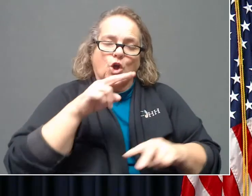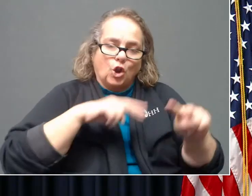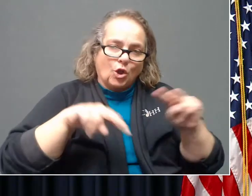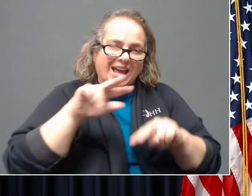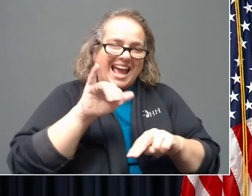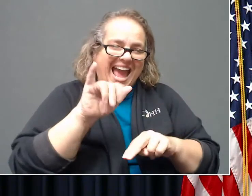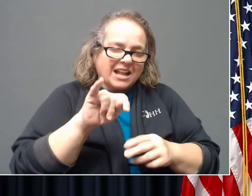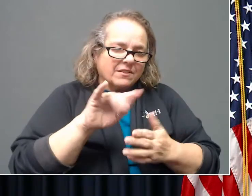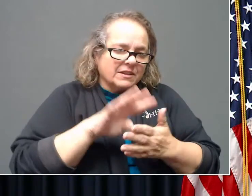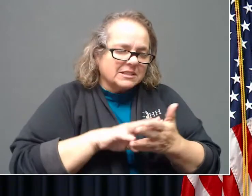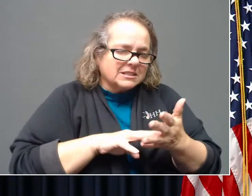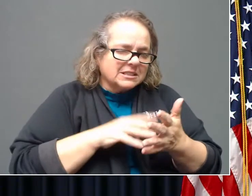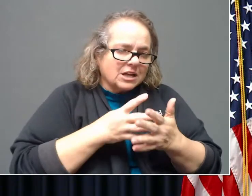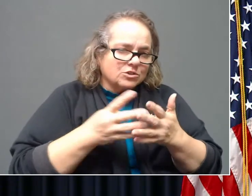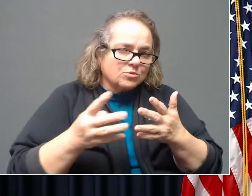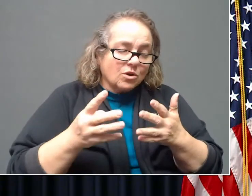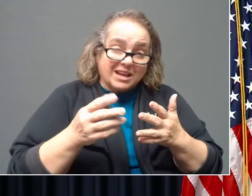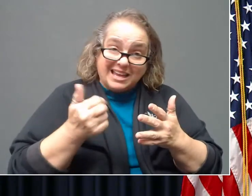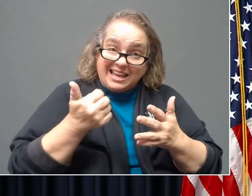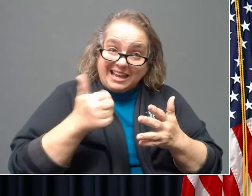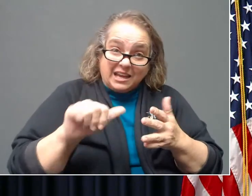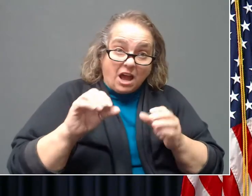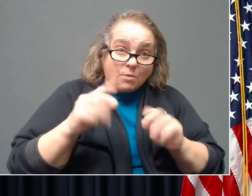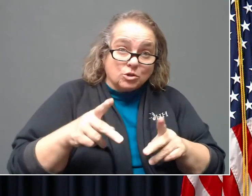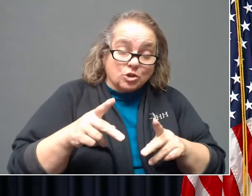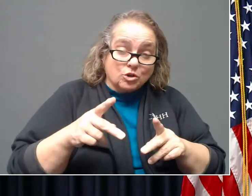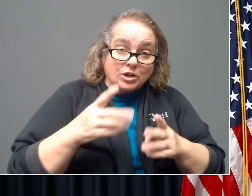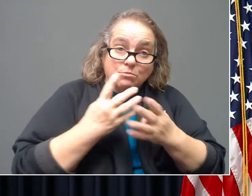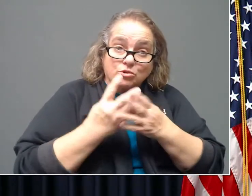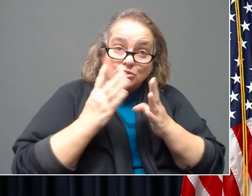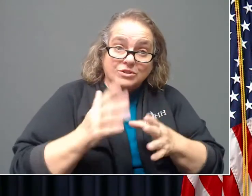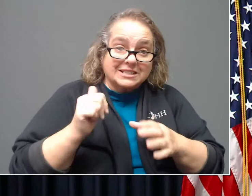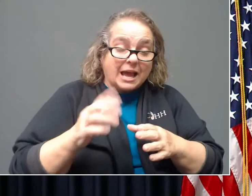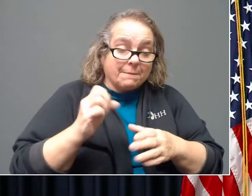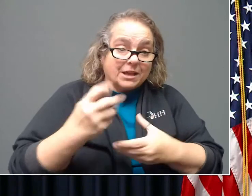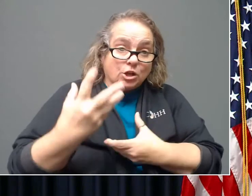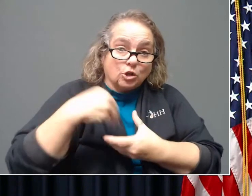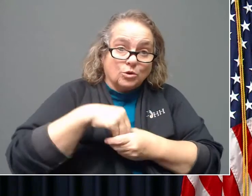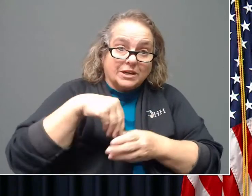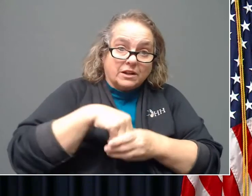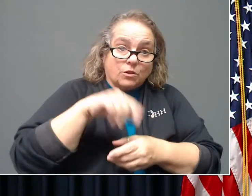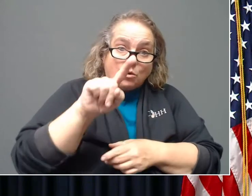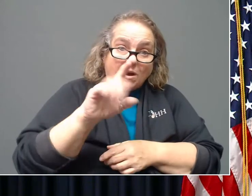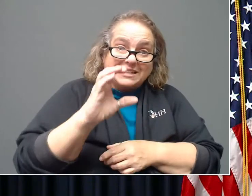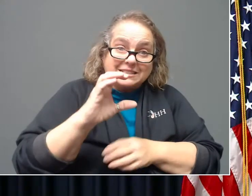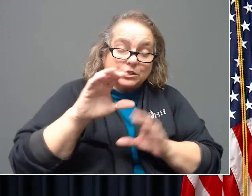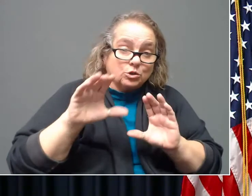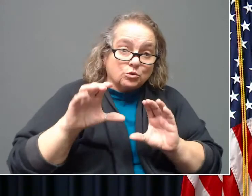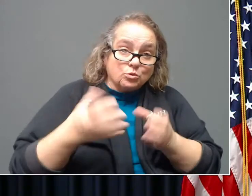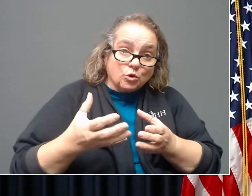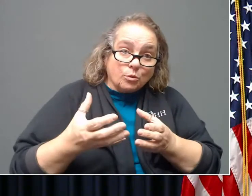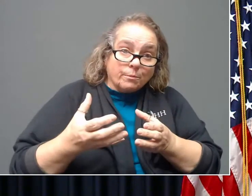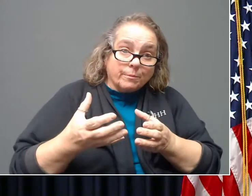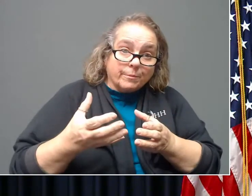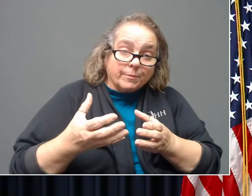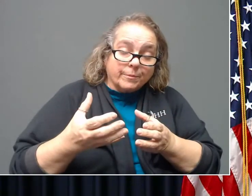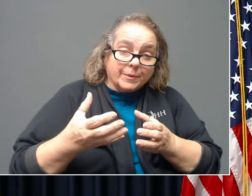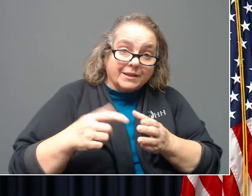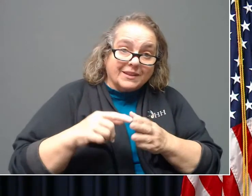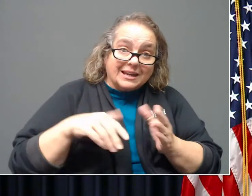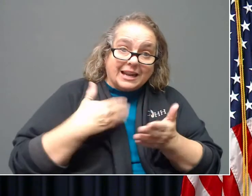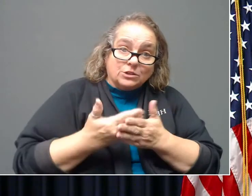Is there any chance that inmates could be included in the 1C group in this next group